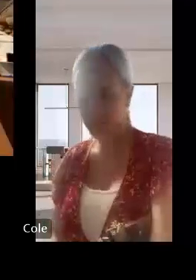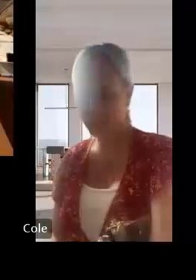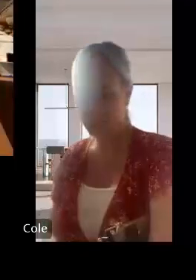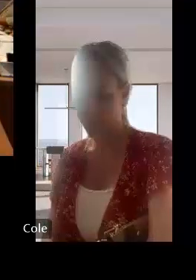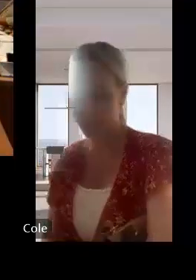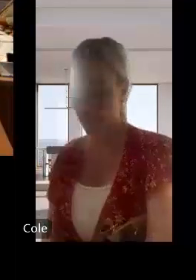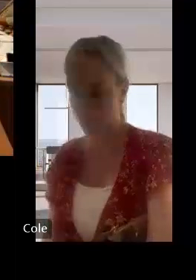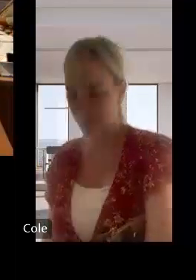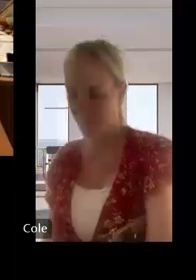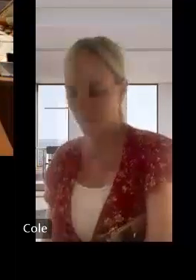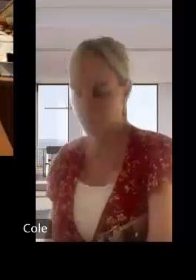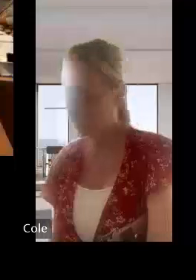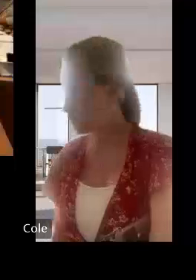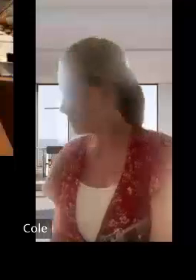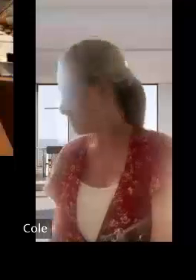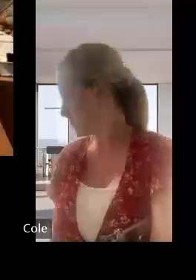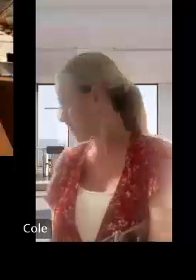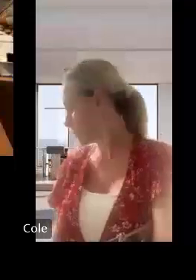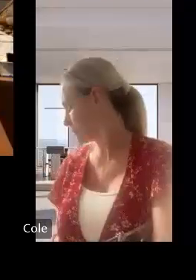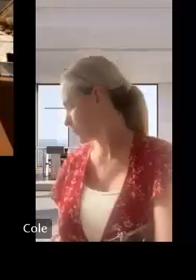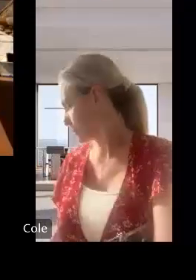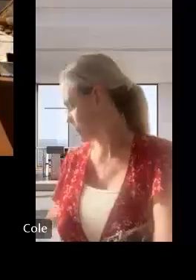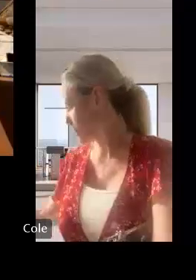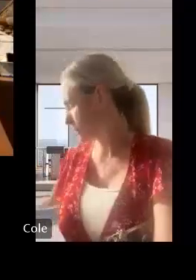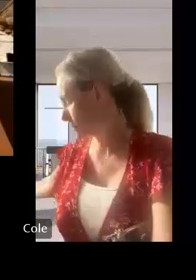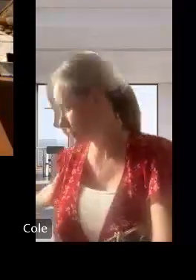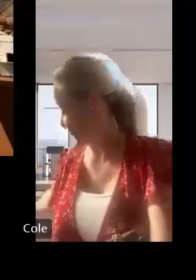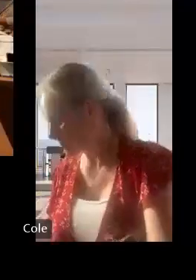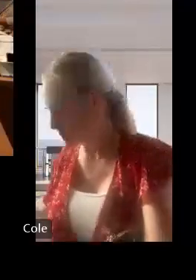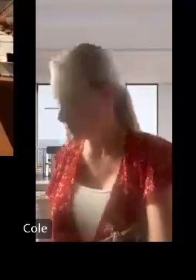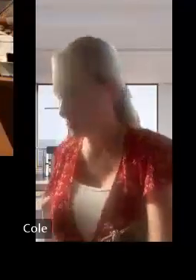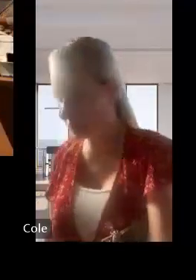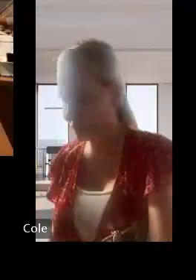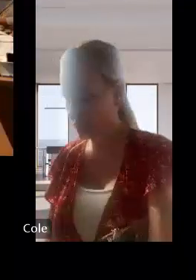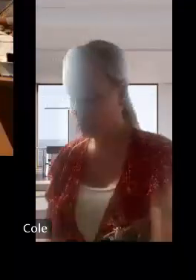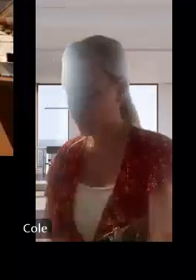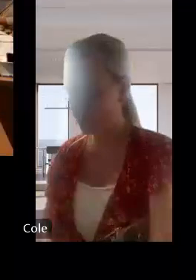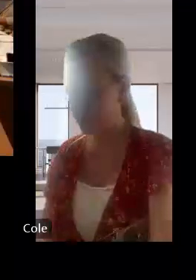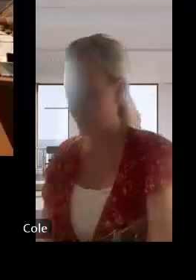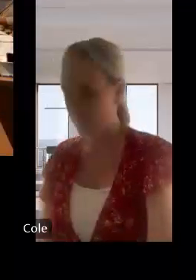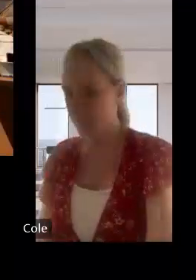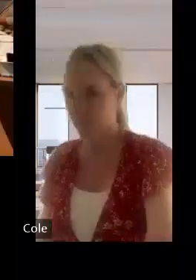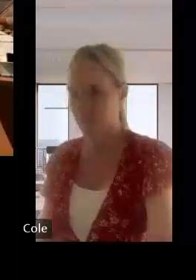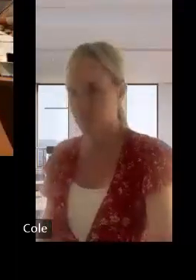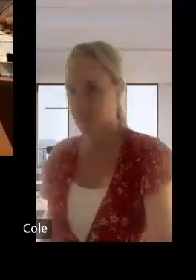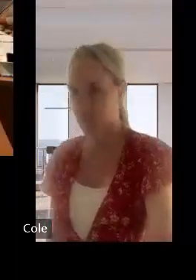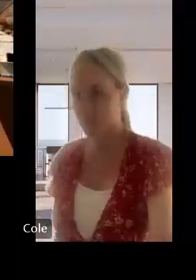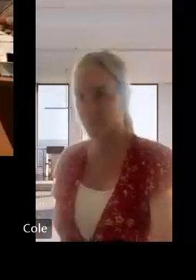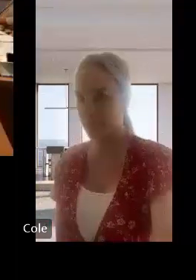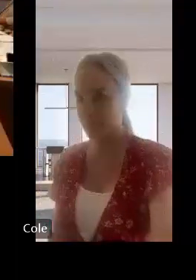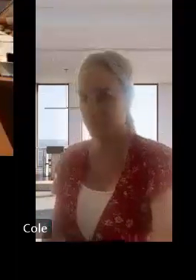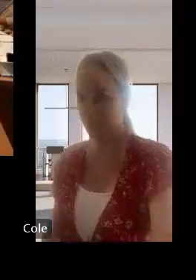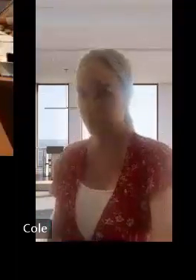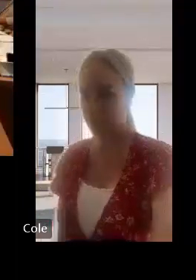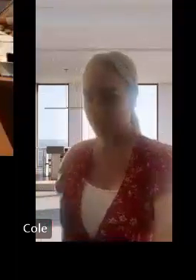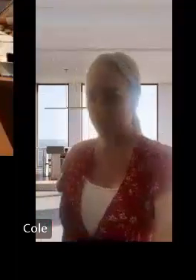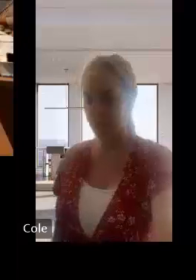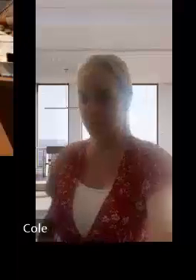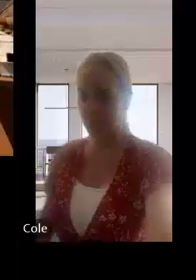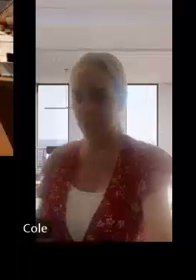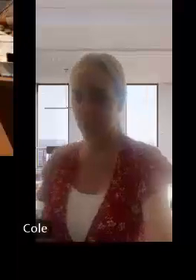from within our system that we would be expecting to apply for these positions to come out of schools, for example, to apply for these roles and